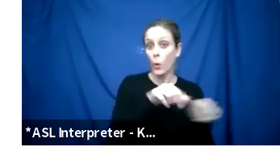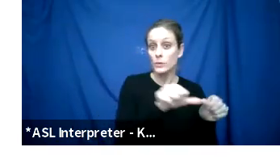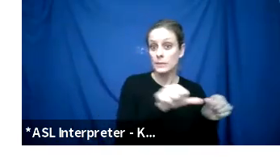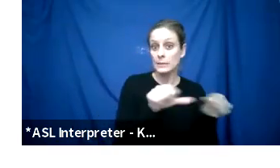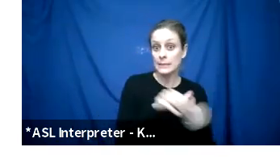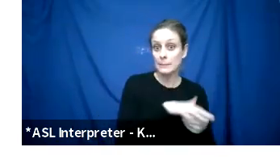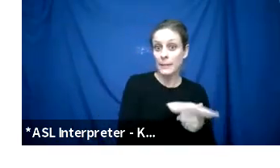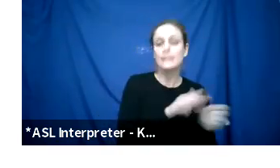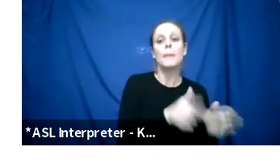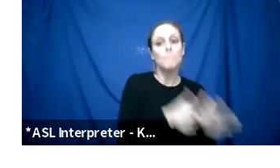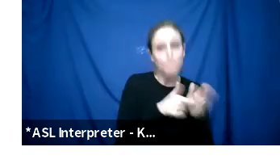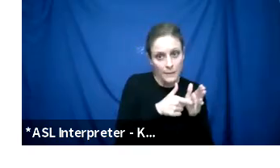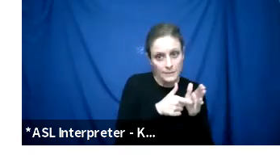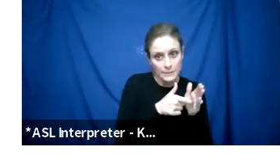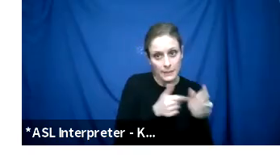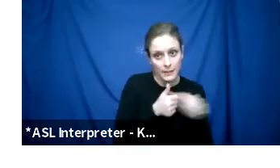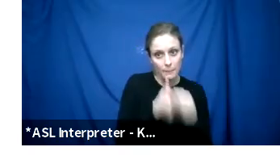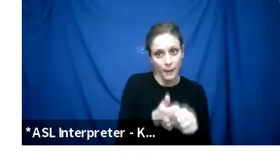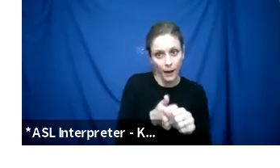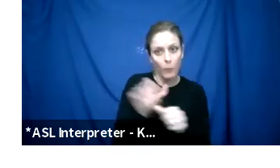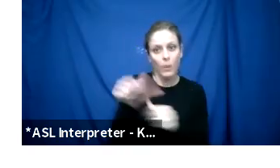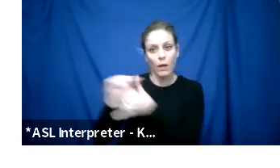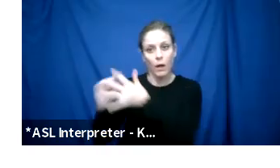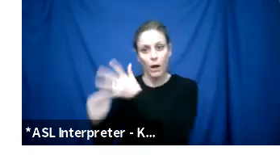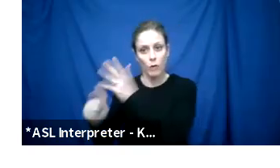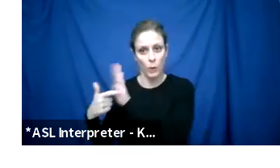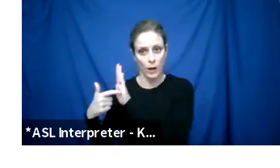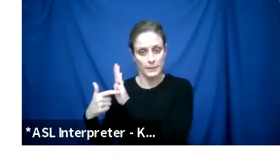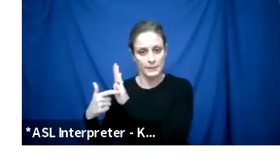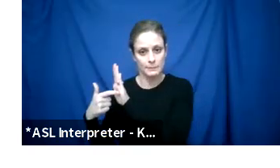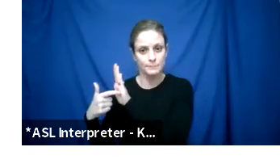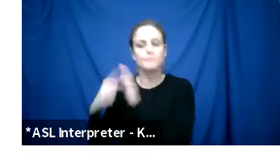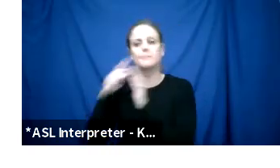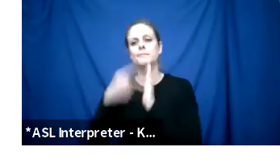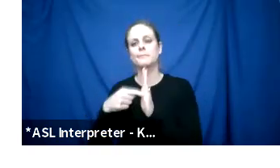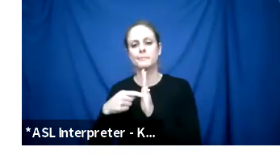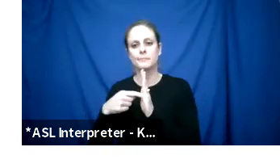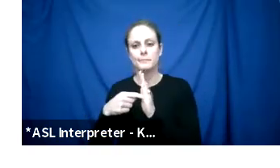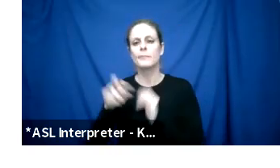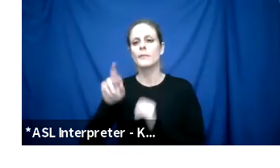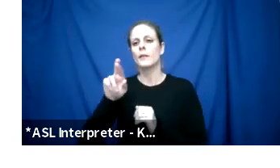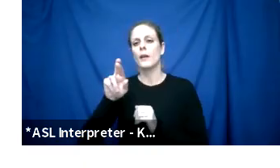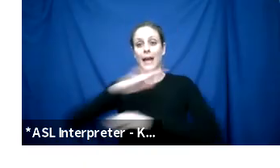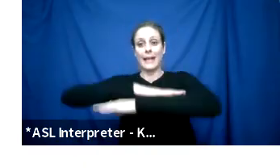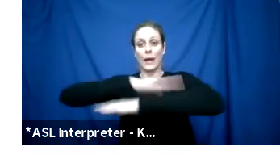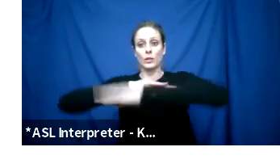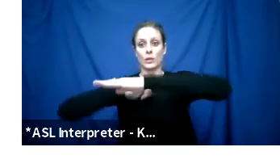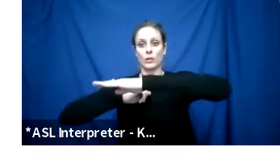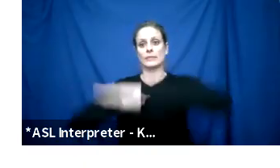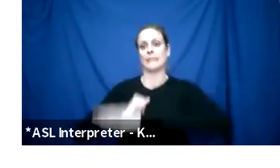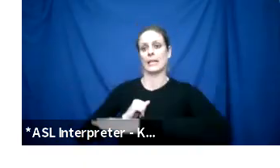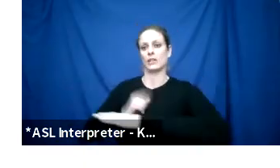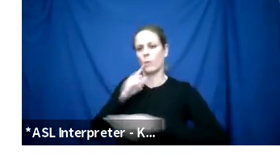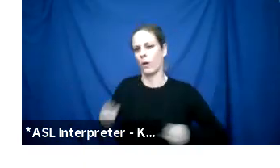the other requirements. And then many of the typical issues like reception counter, single user toilet